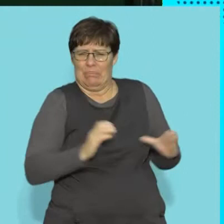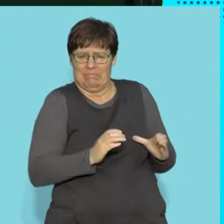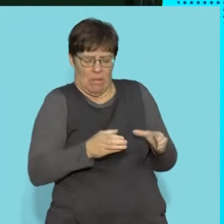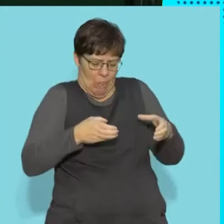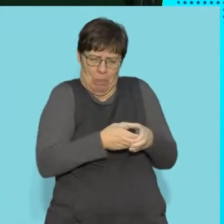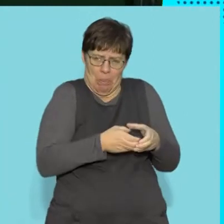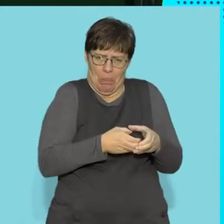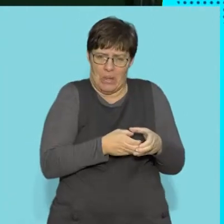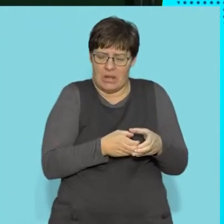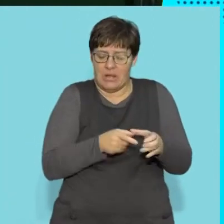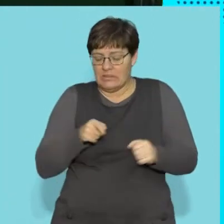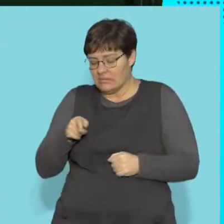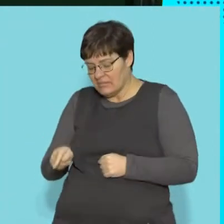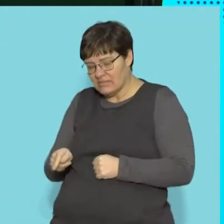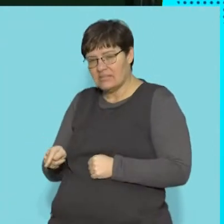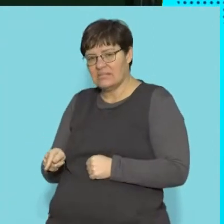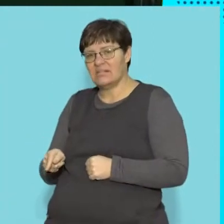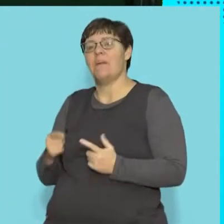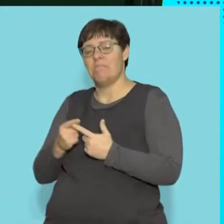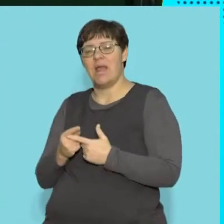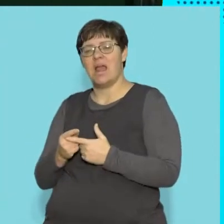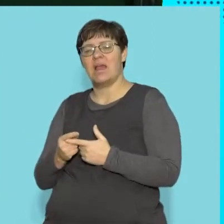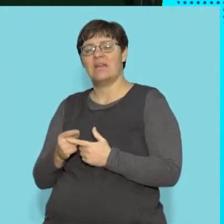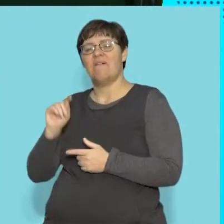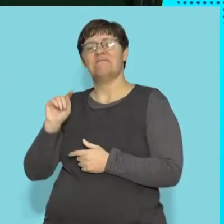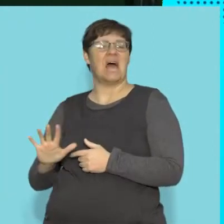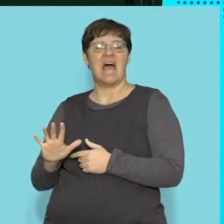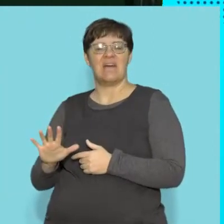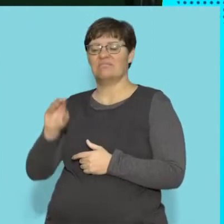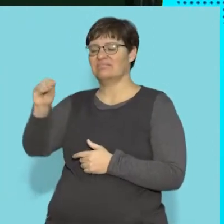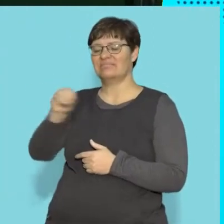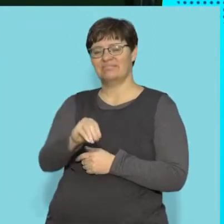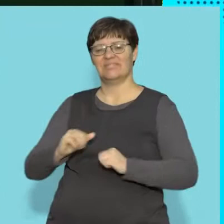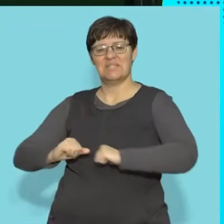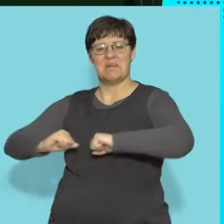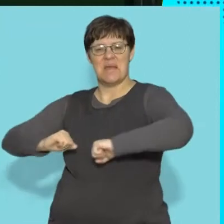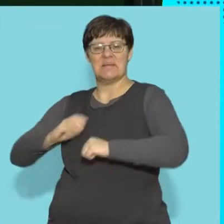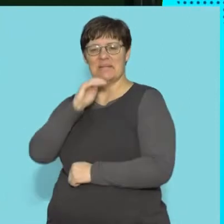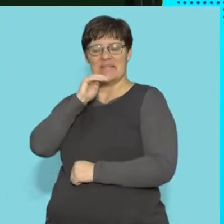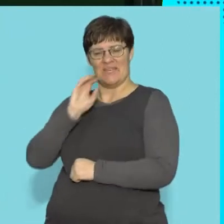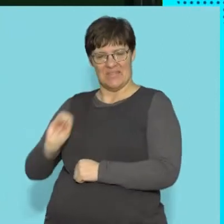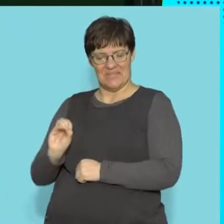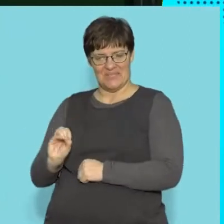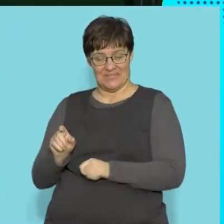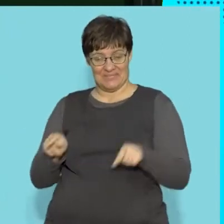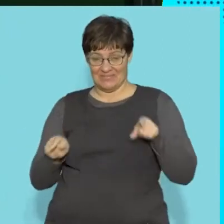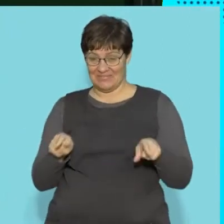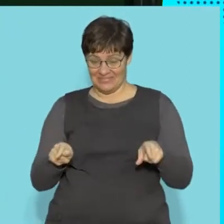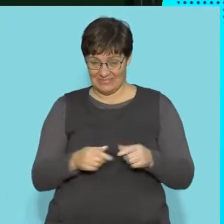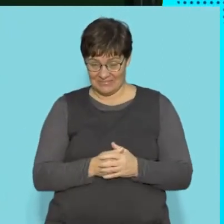density, and we've got a low population density or adequate spacing in the other